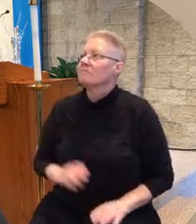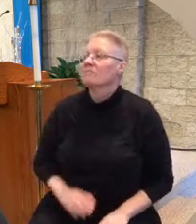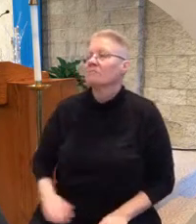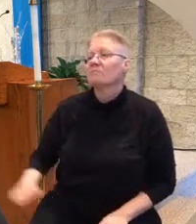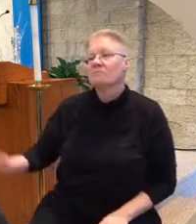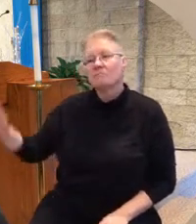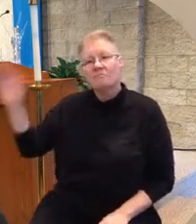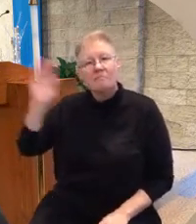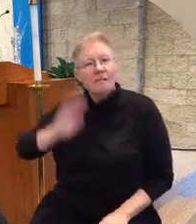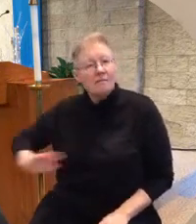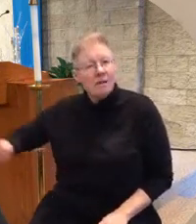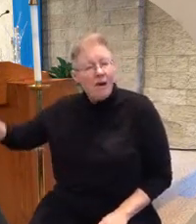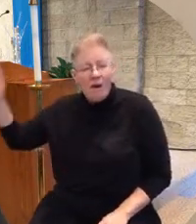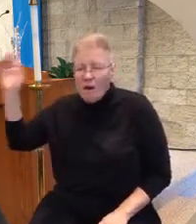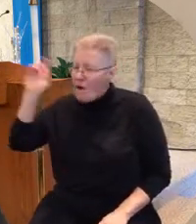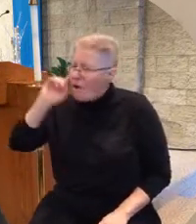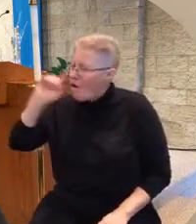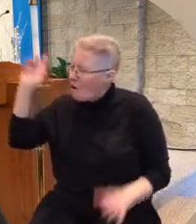Story